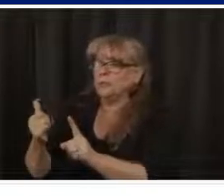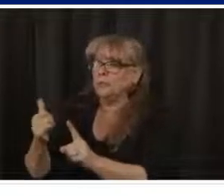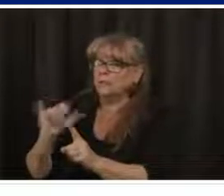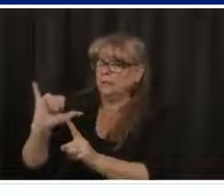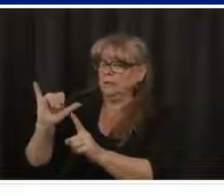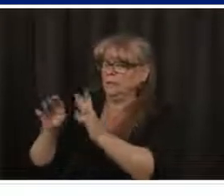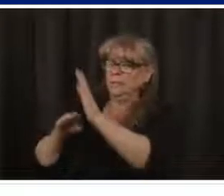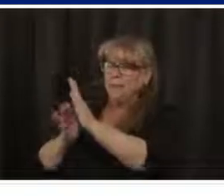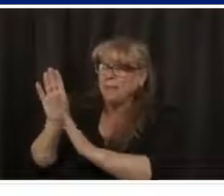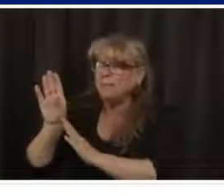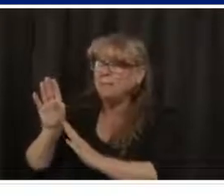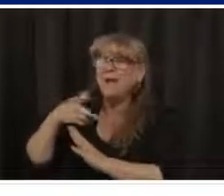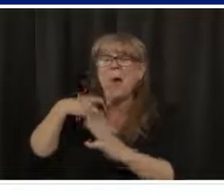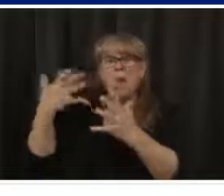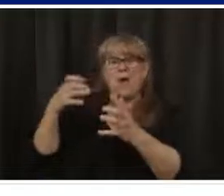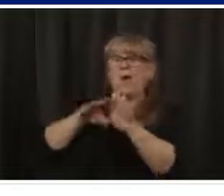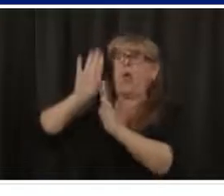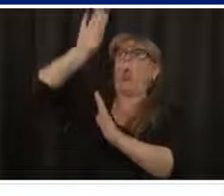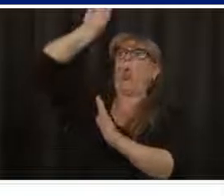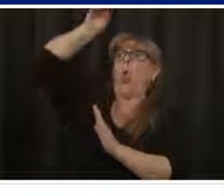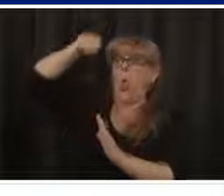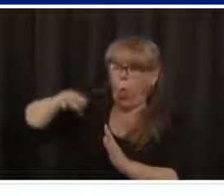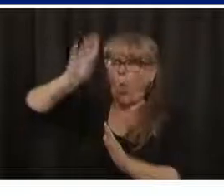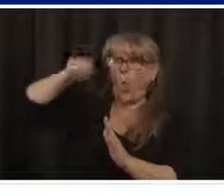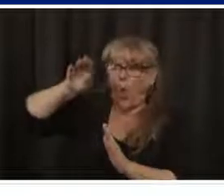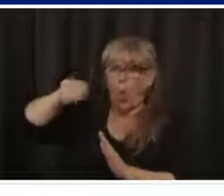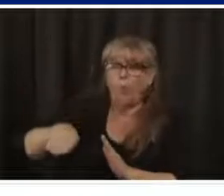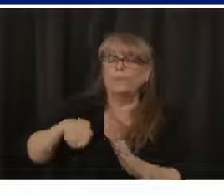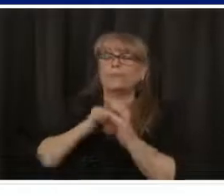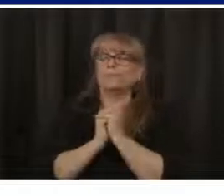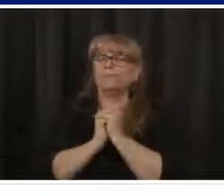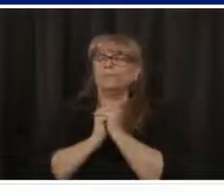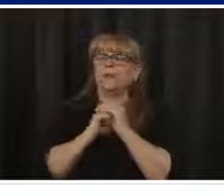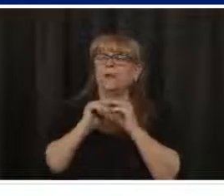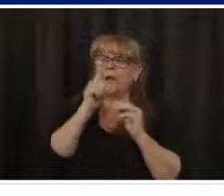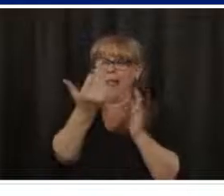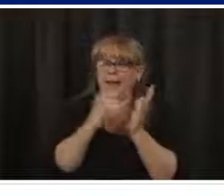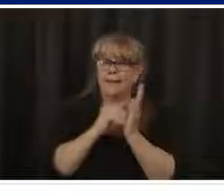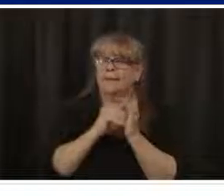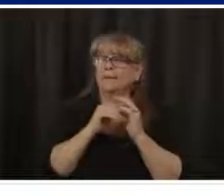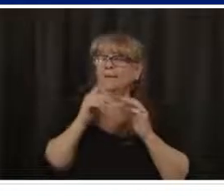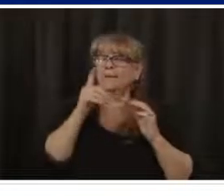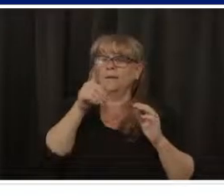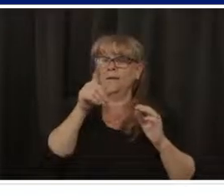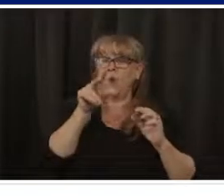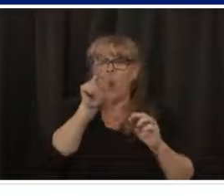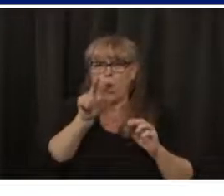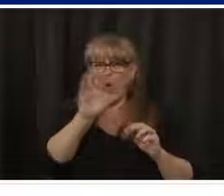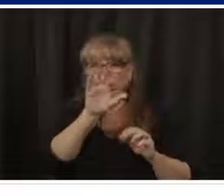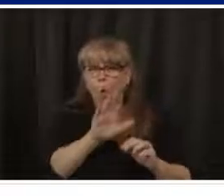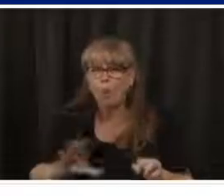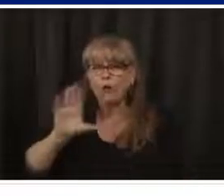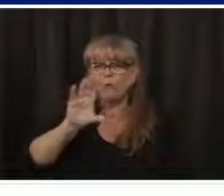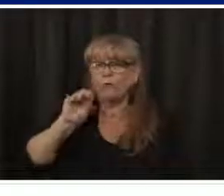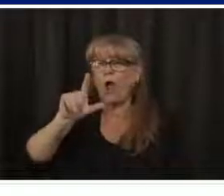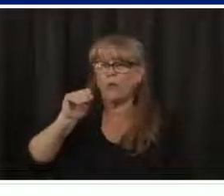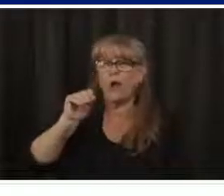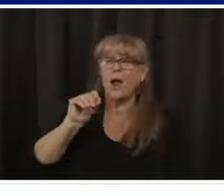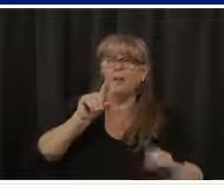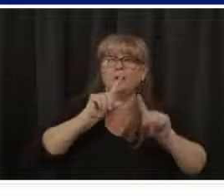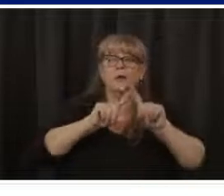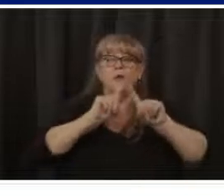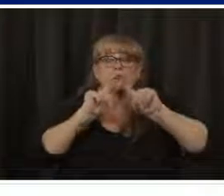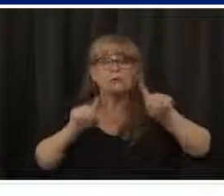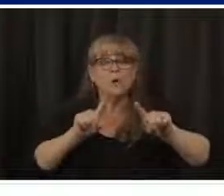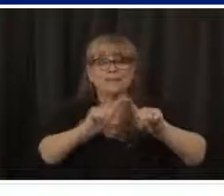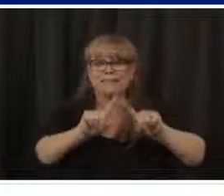slide. But as we know, the trends are pretty different across the state, both by age group and by geography.